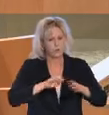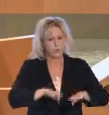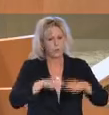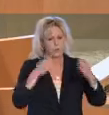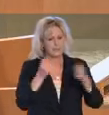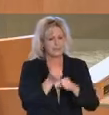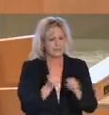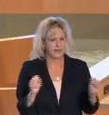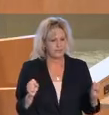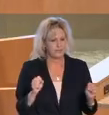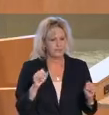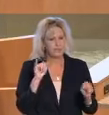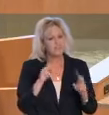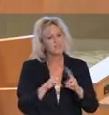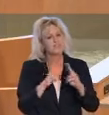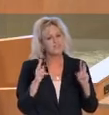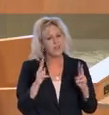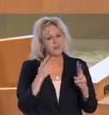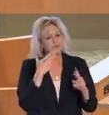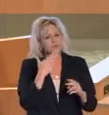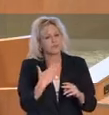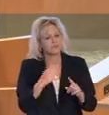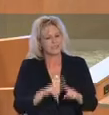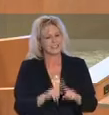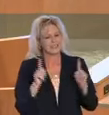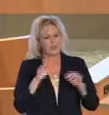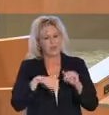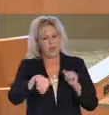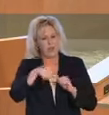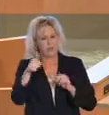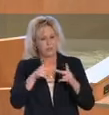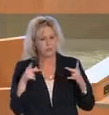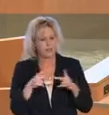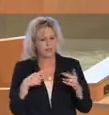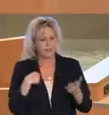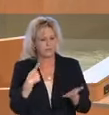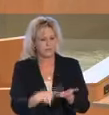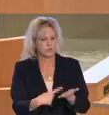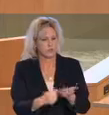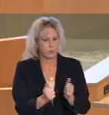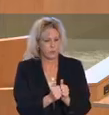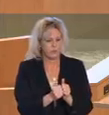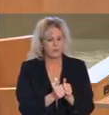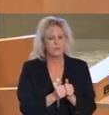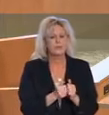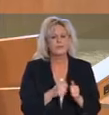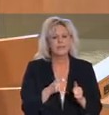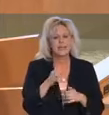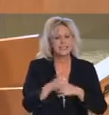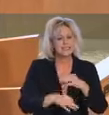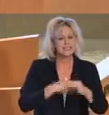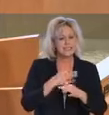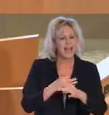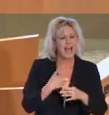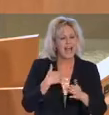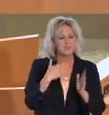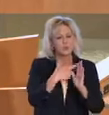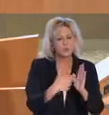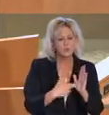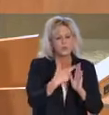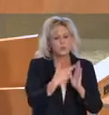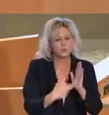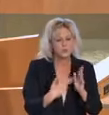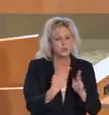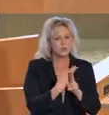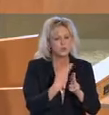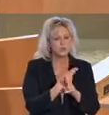safely. And I think that's a very good distinction from any other places that I've talked to so far. Don't do this. Instead of just having the regulations and using